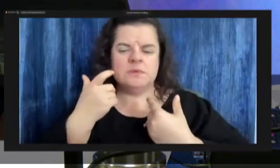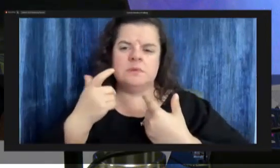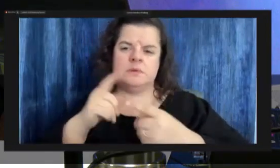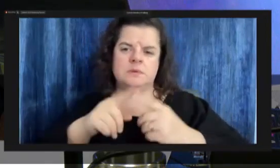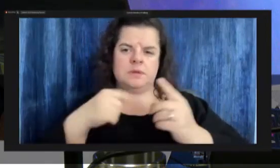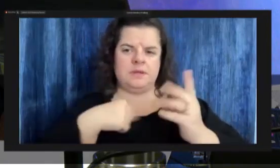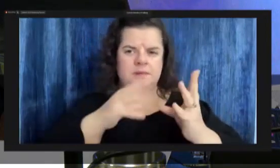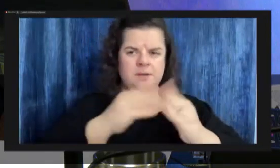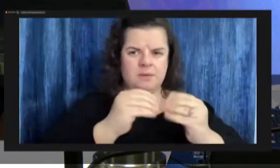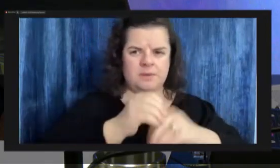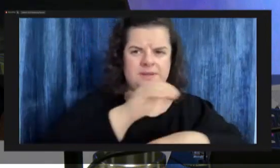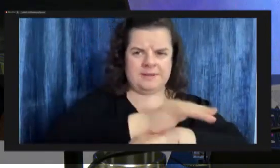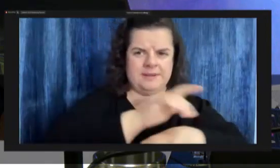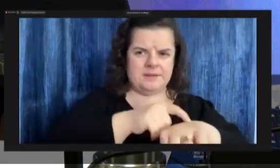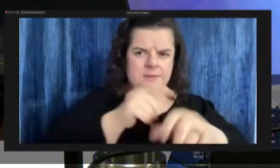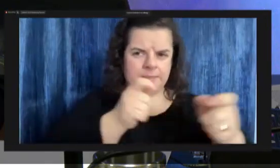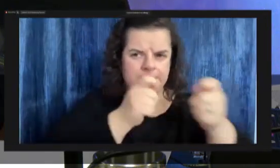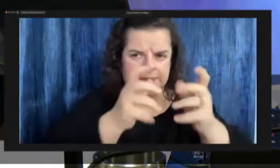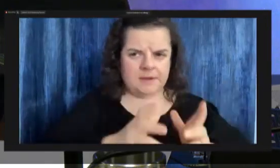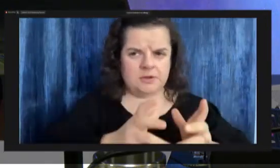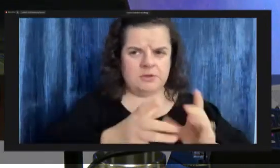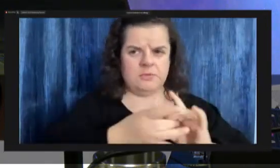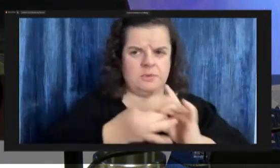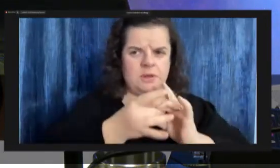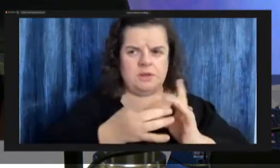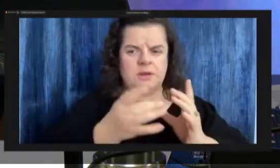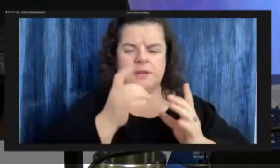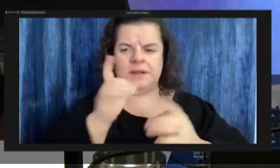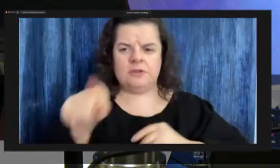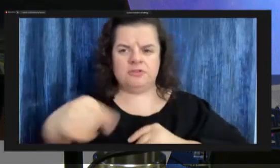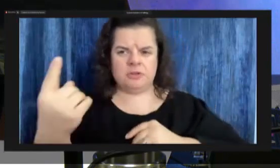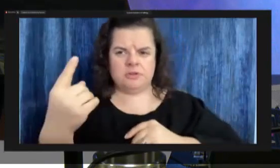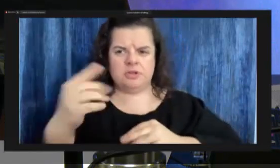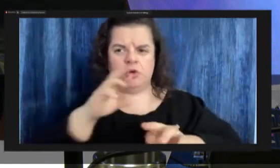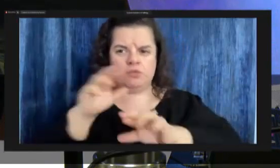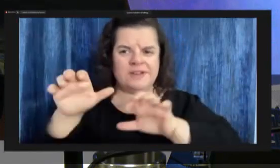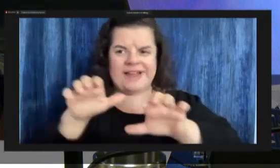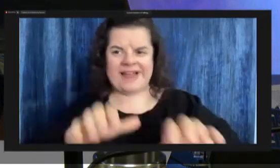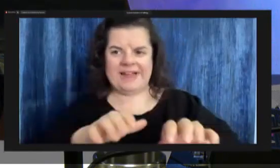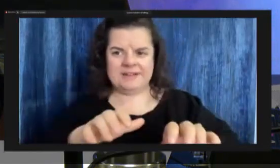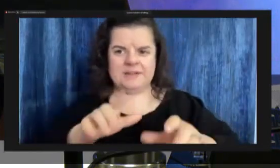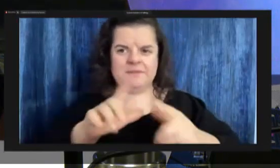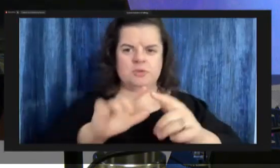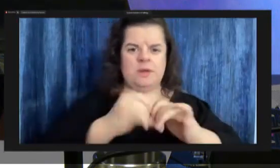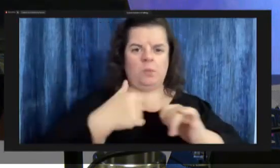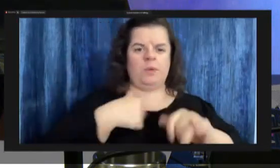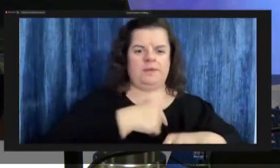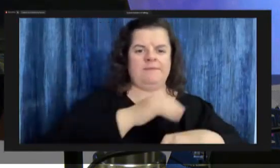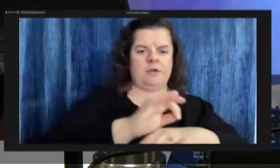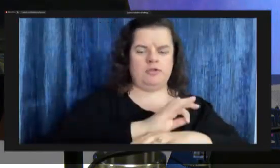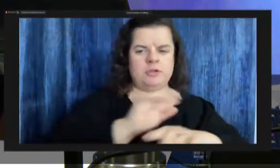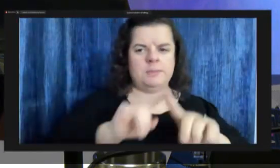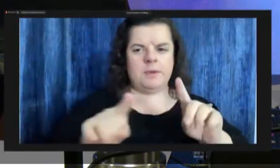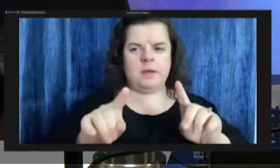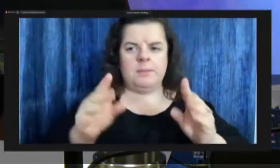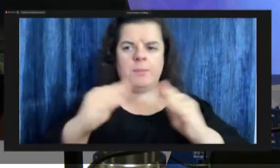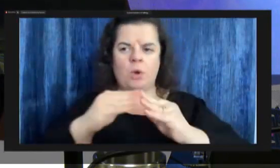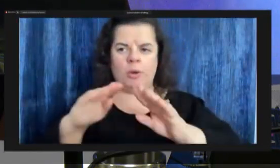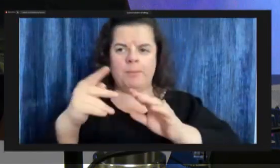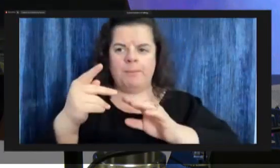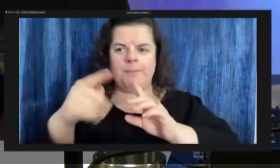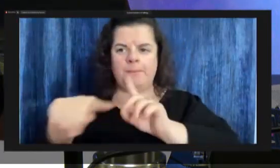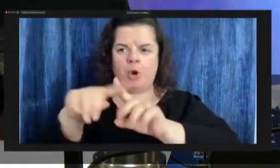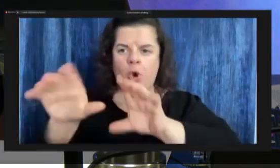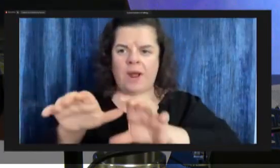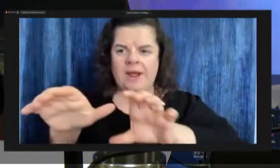our nighttime manager around not just sort of being reactive to how we function, but being more proactive in terms